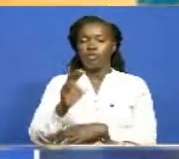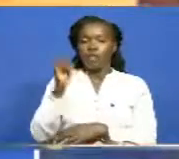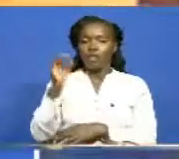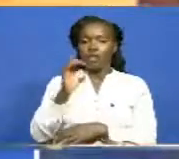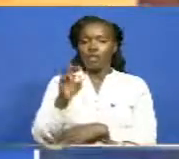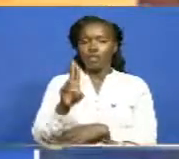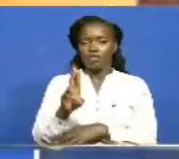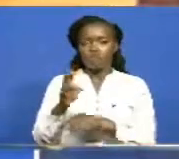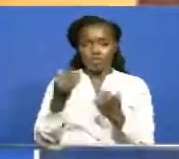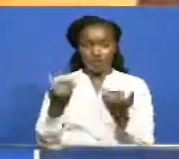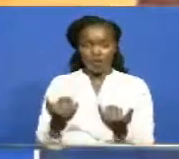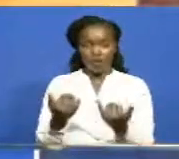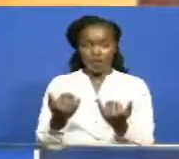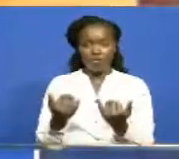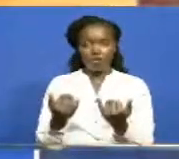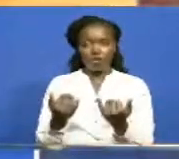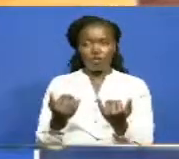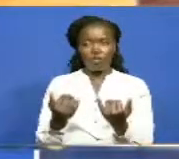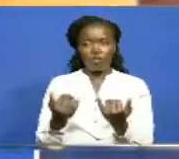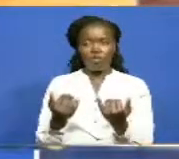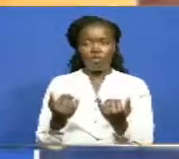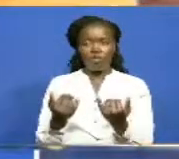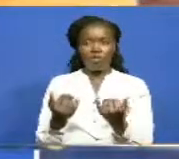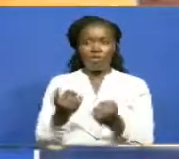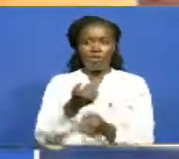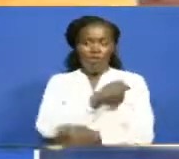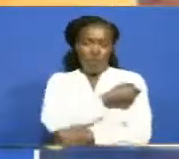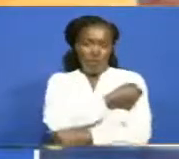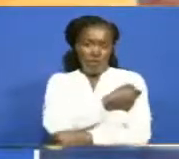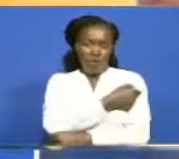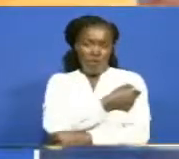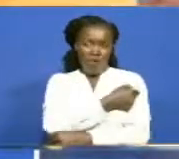ICU. And to date, the country has vaccinated